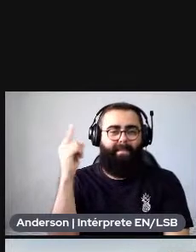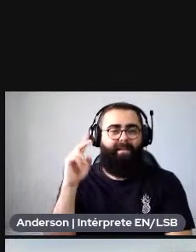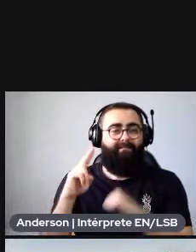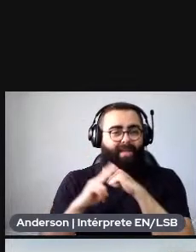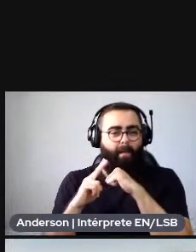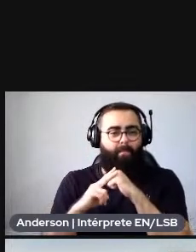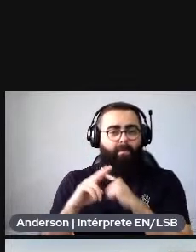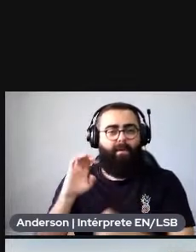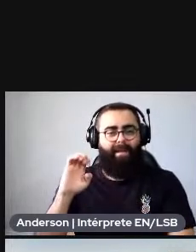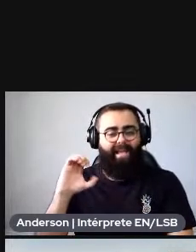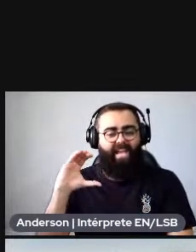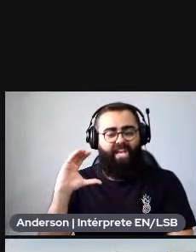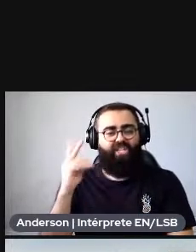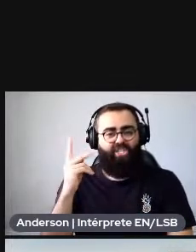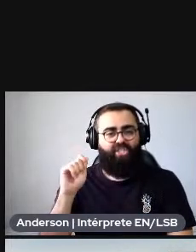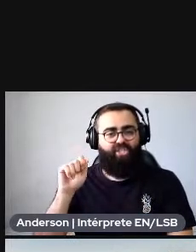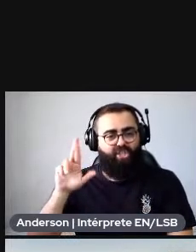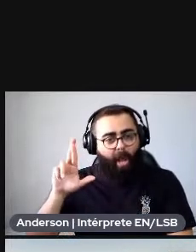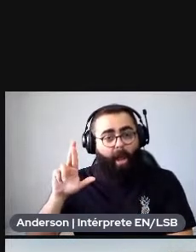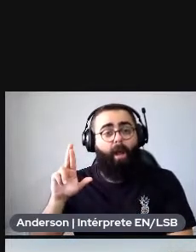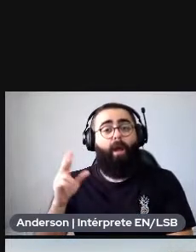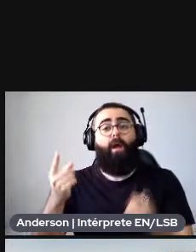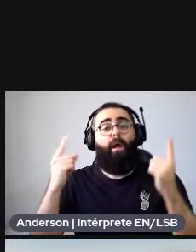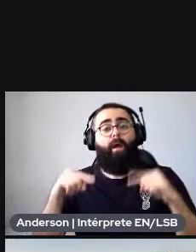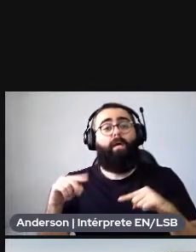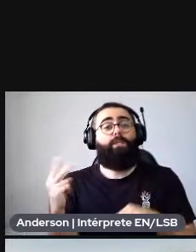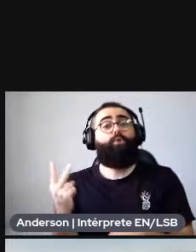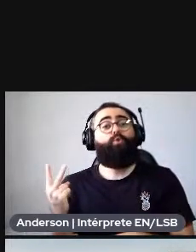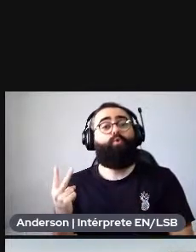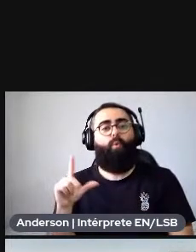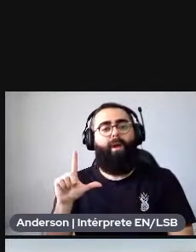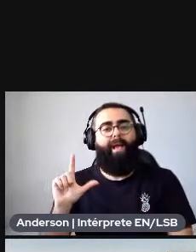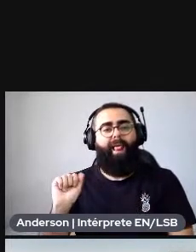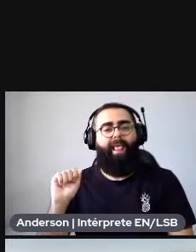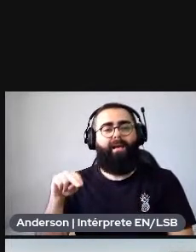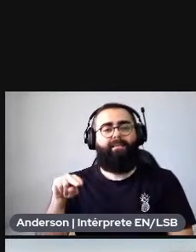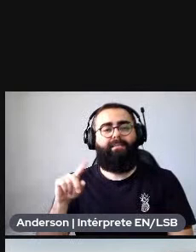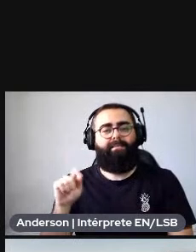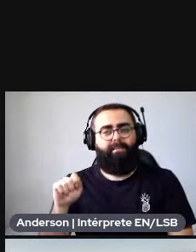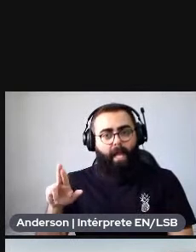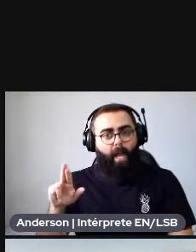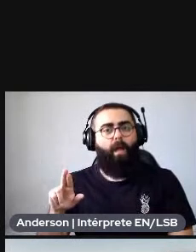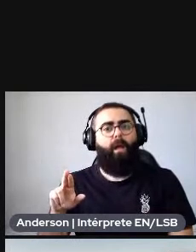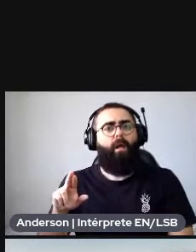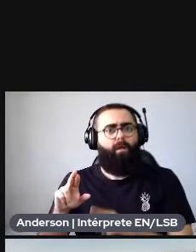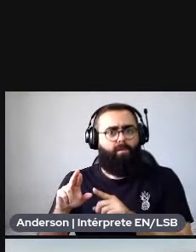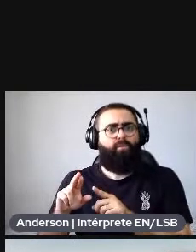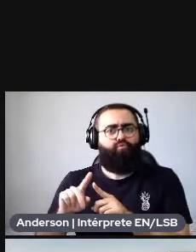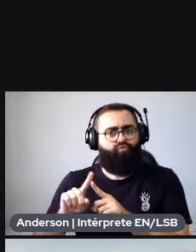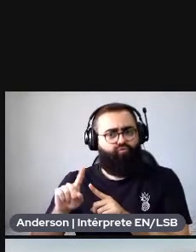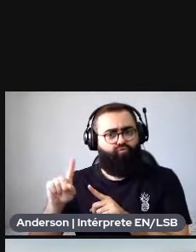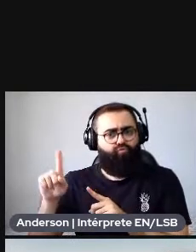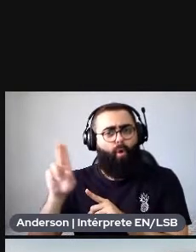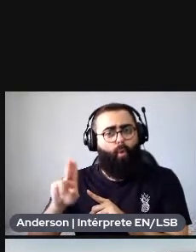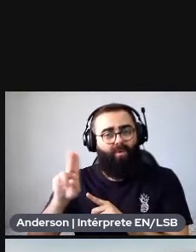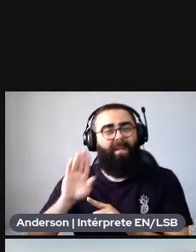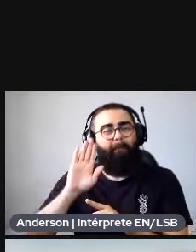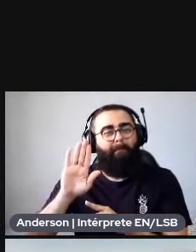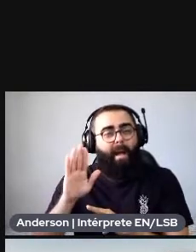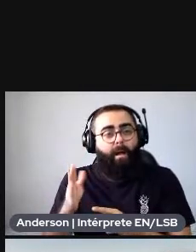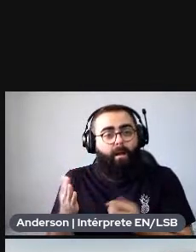the second most frequent one. But the difference becomes smaller in present-day